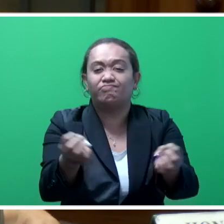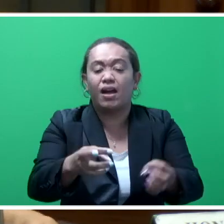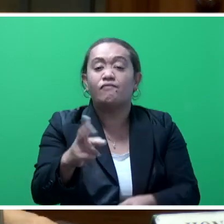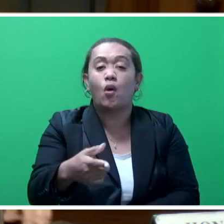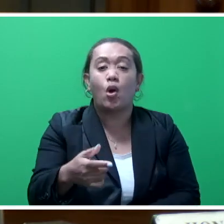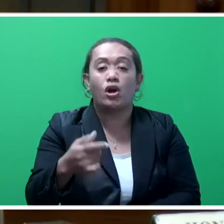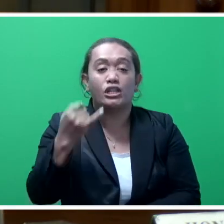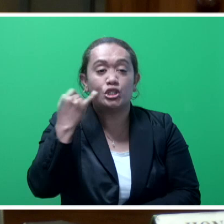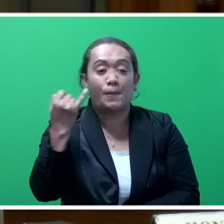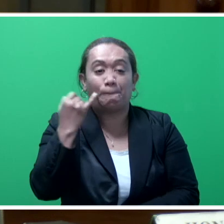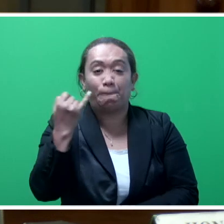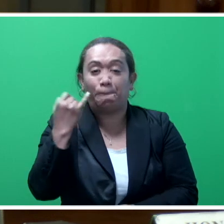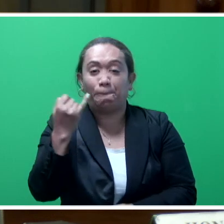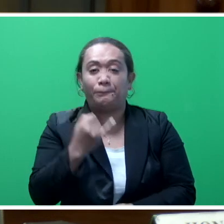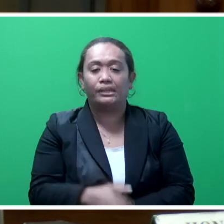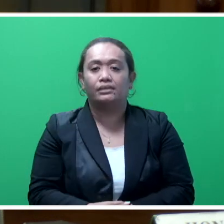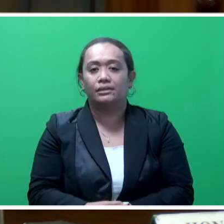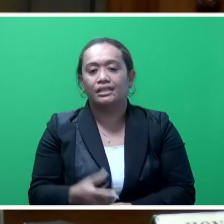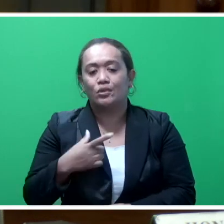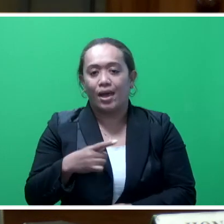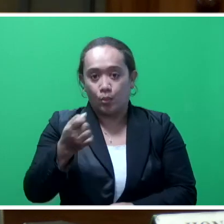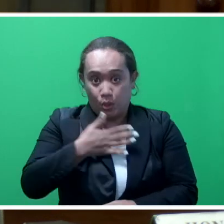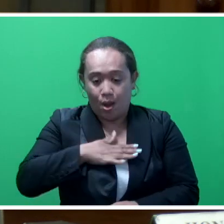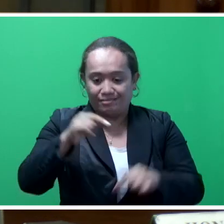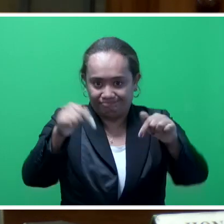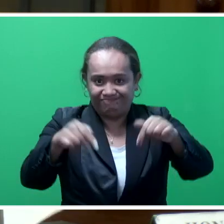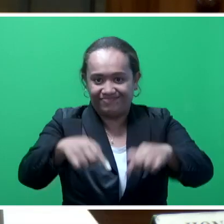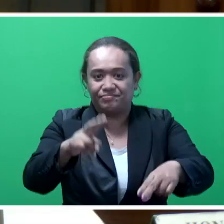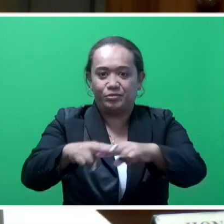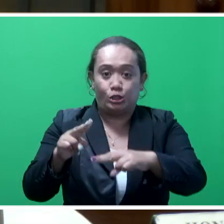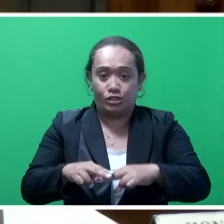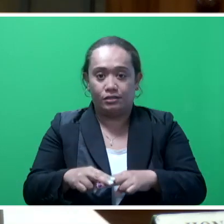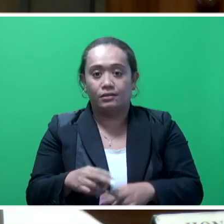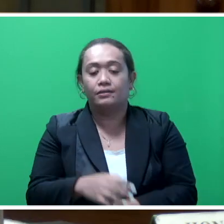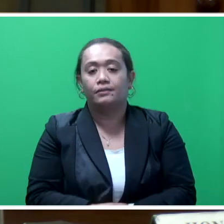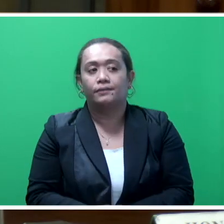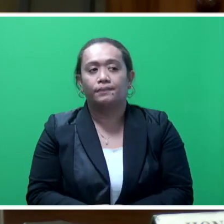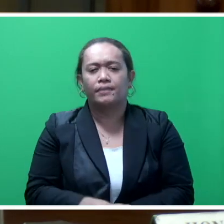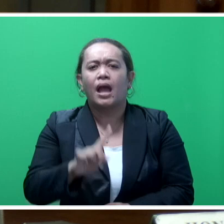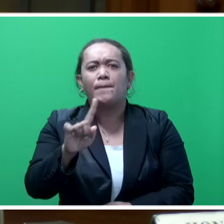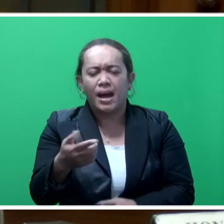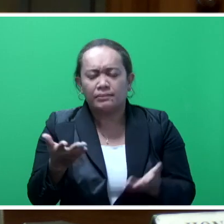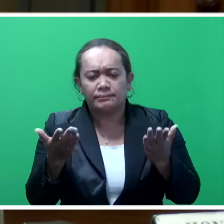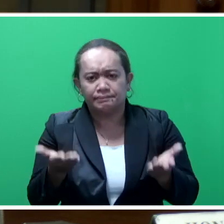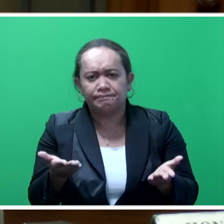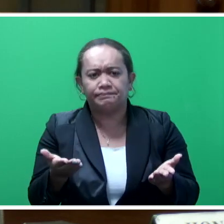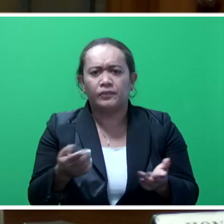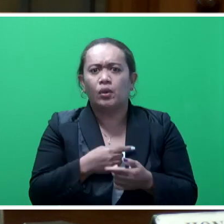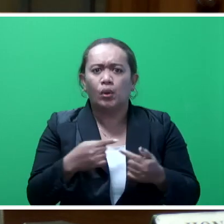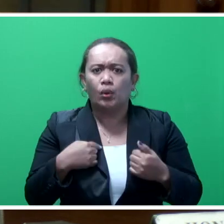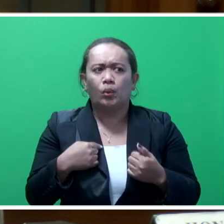and therefore locally provision of lamb meat. But we note, Mr. Speaker, that